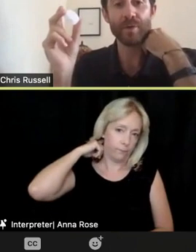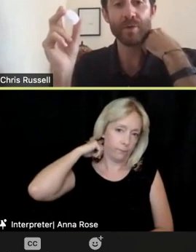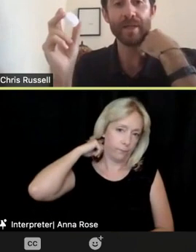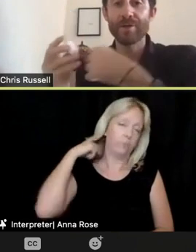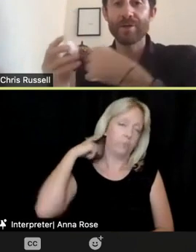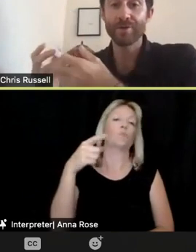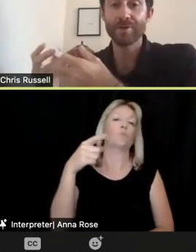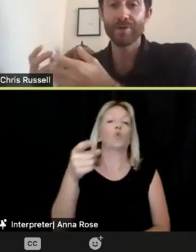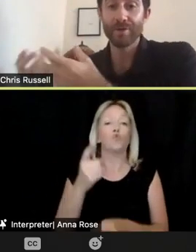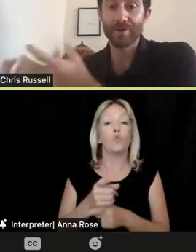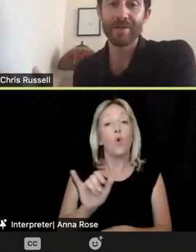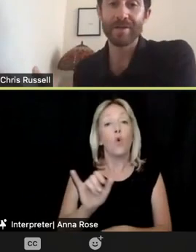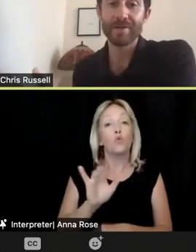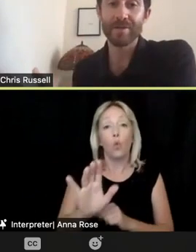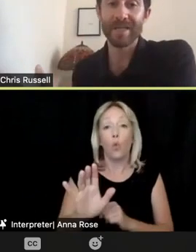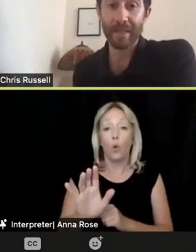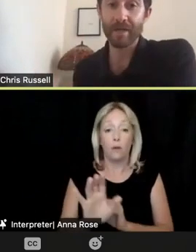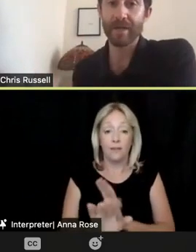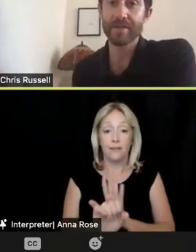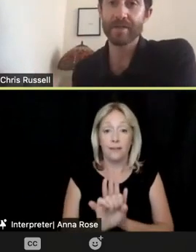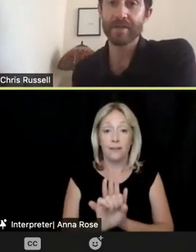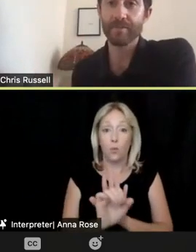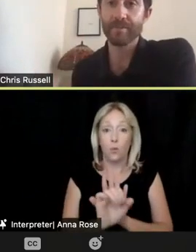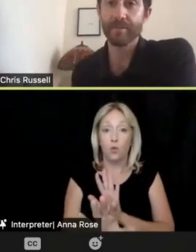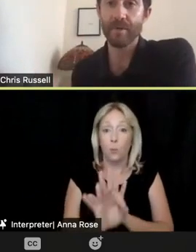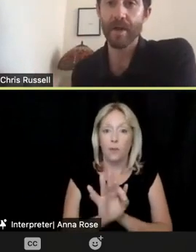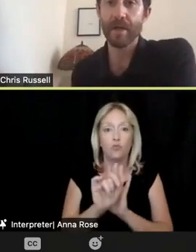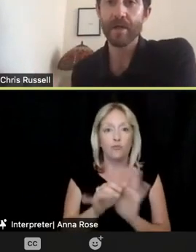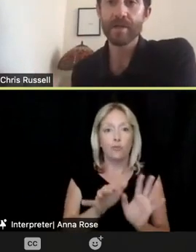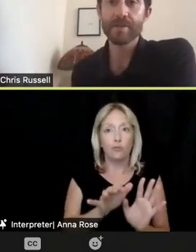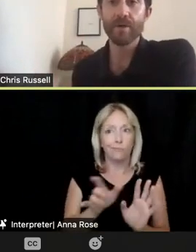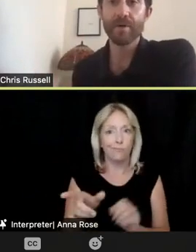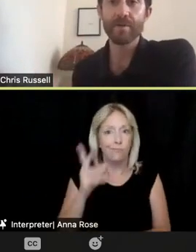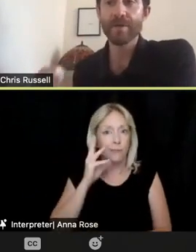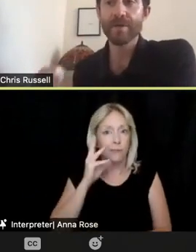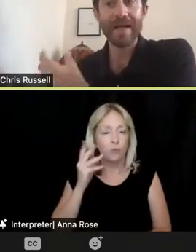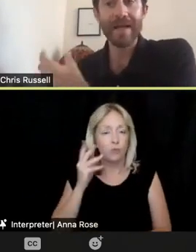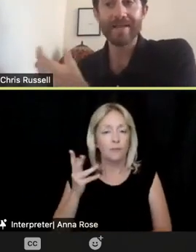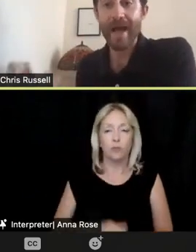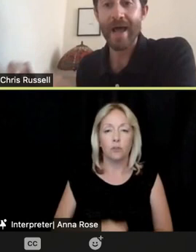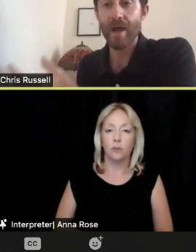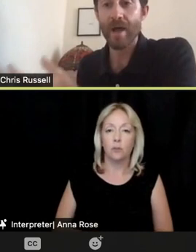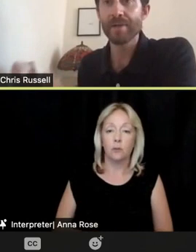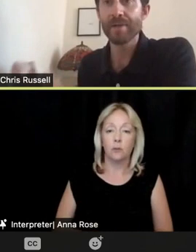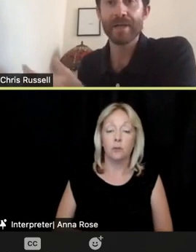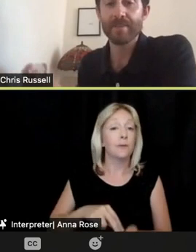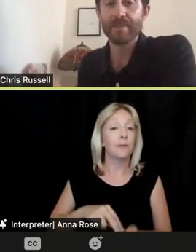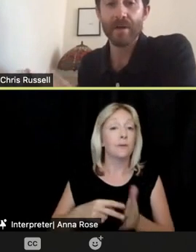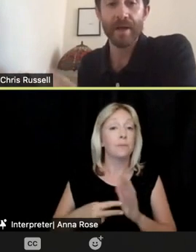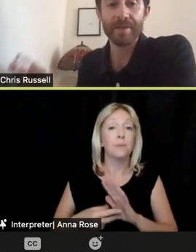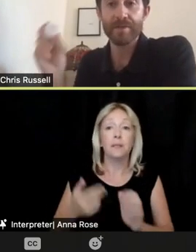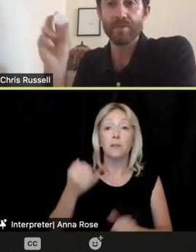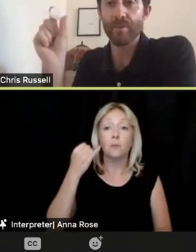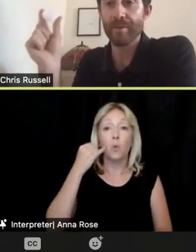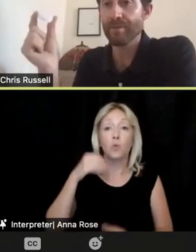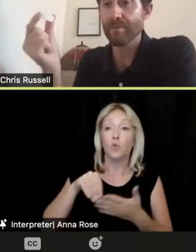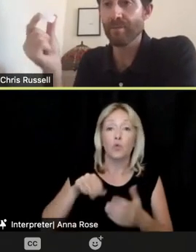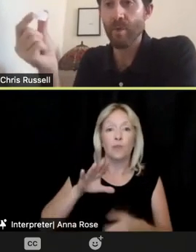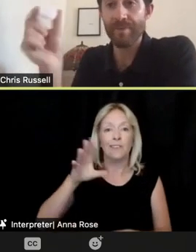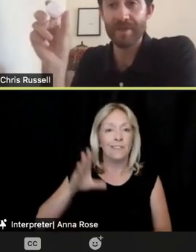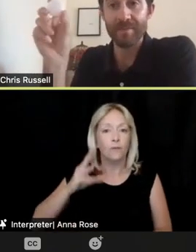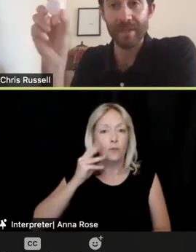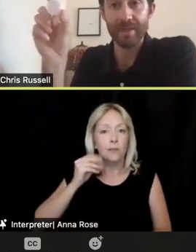also should relate to your child's experiences, right? So if your child hasn't had a complete experience